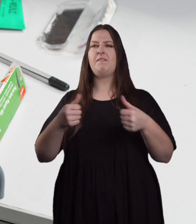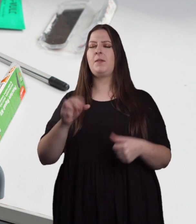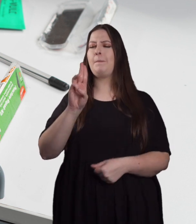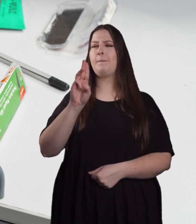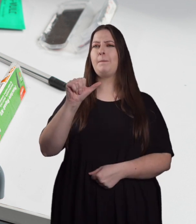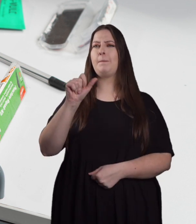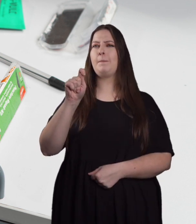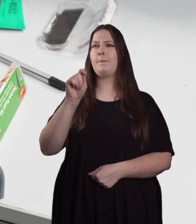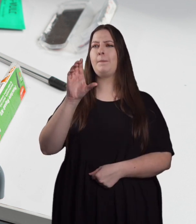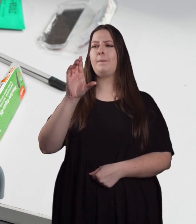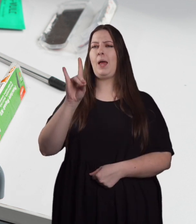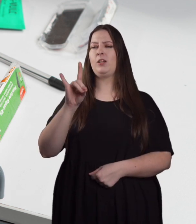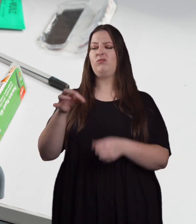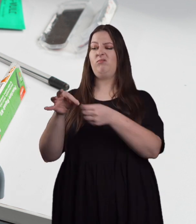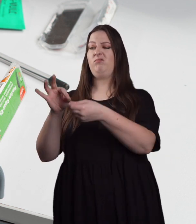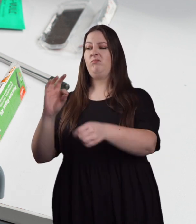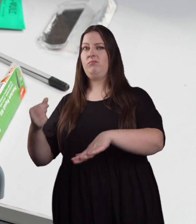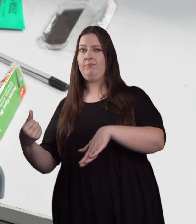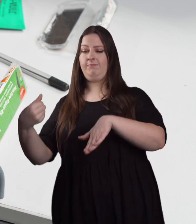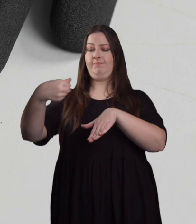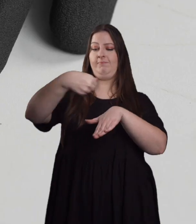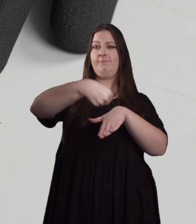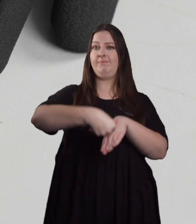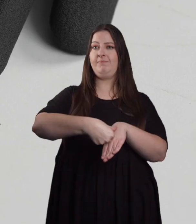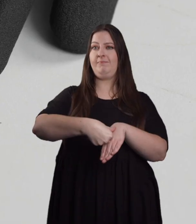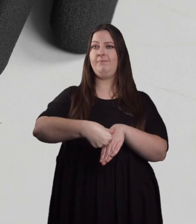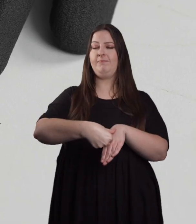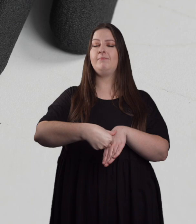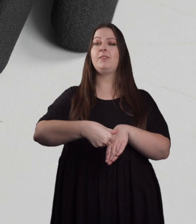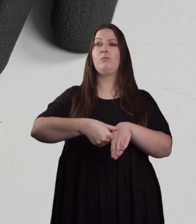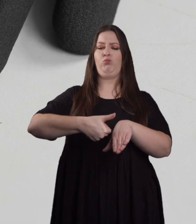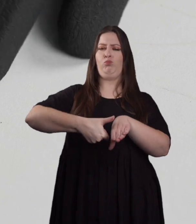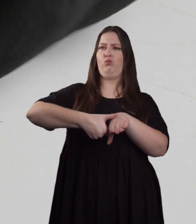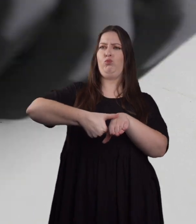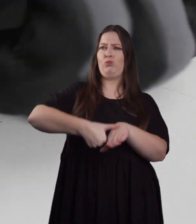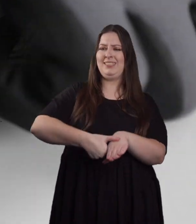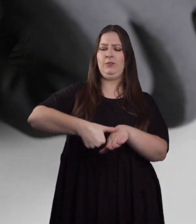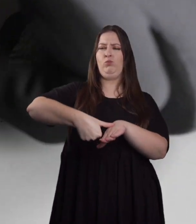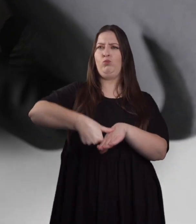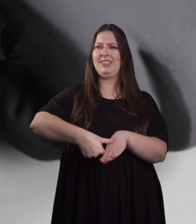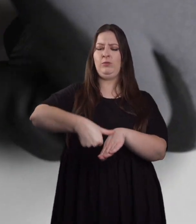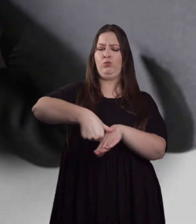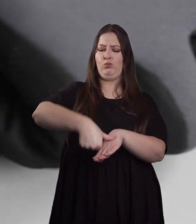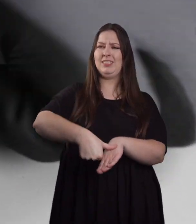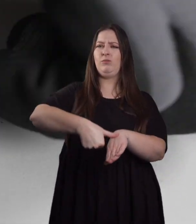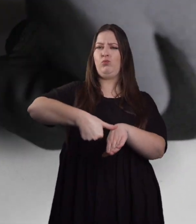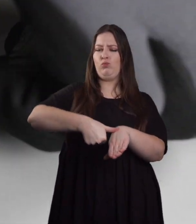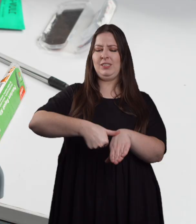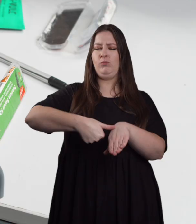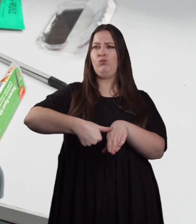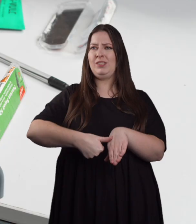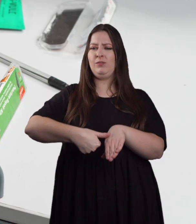Finish by removing the patch from its backing and press it strongly onto the tube.